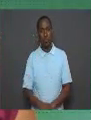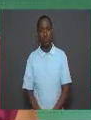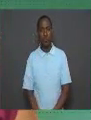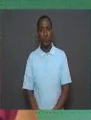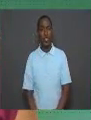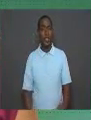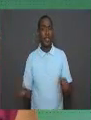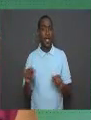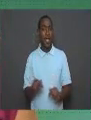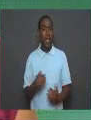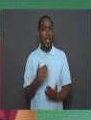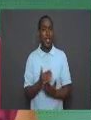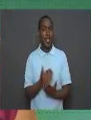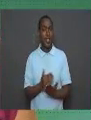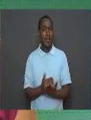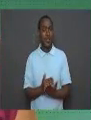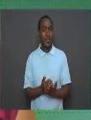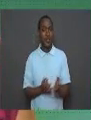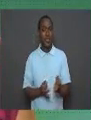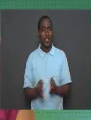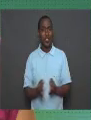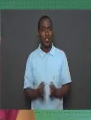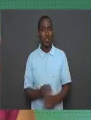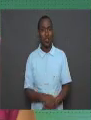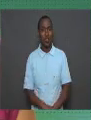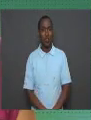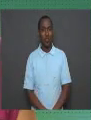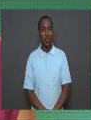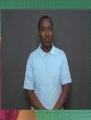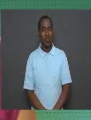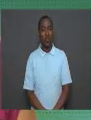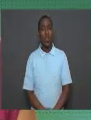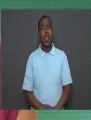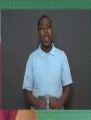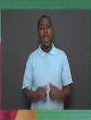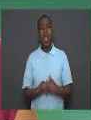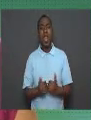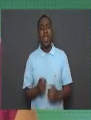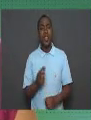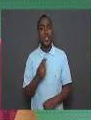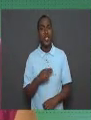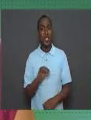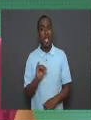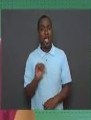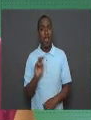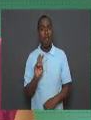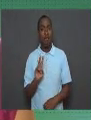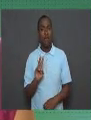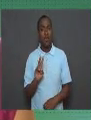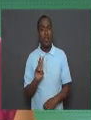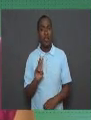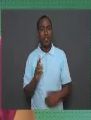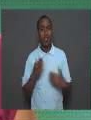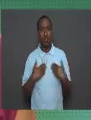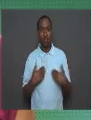Today's lesson will explain just how harmful HIV is to your